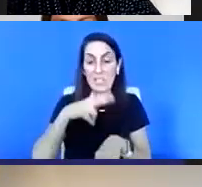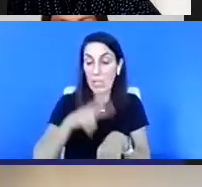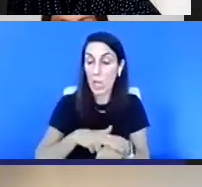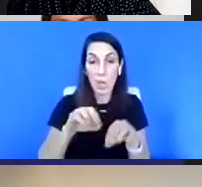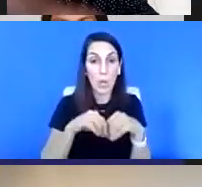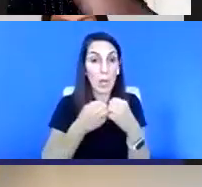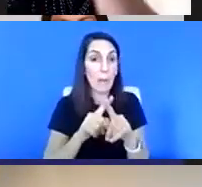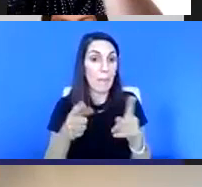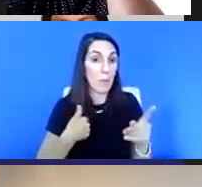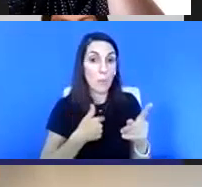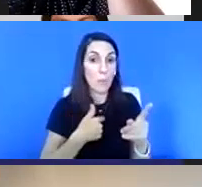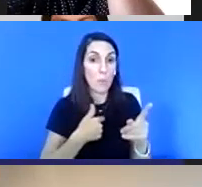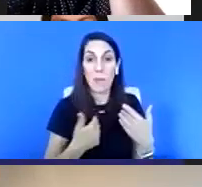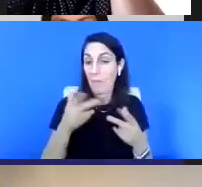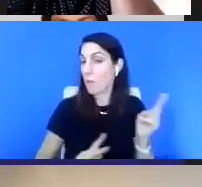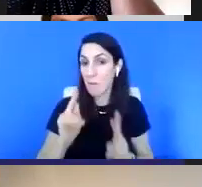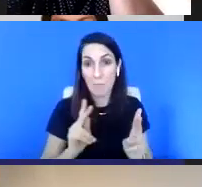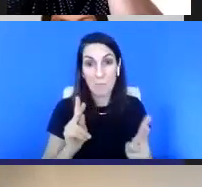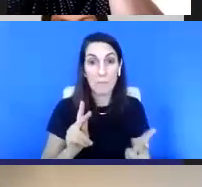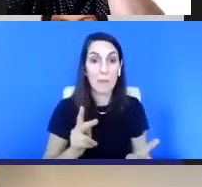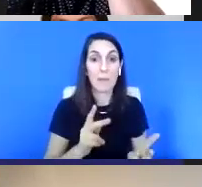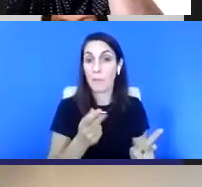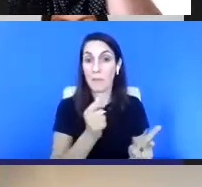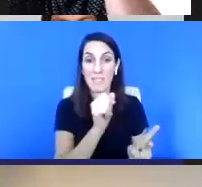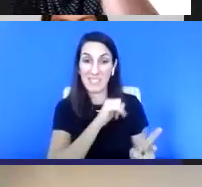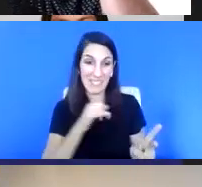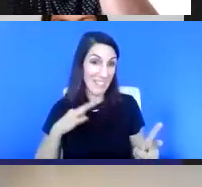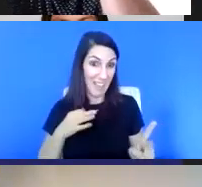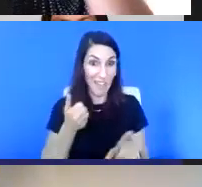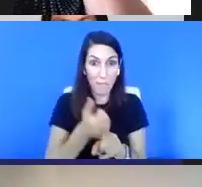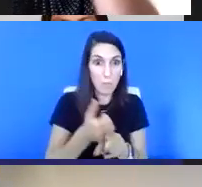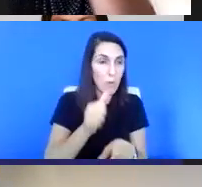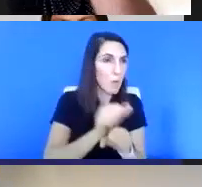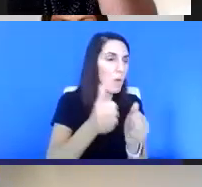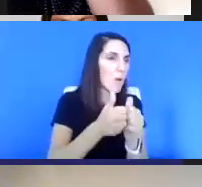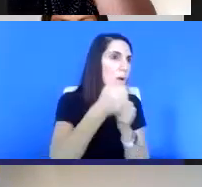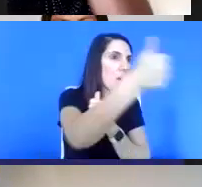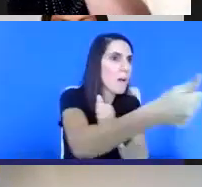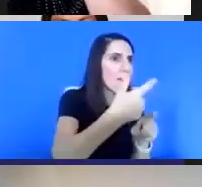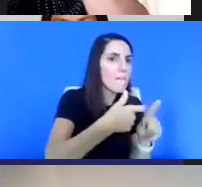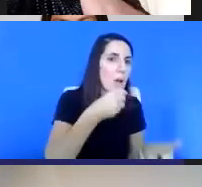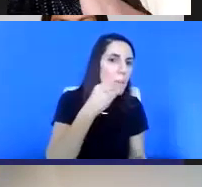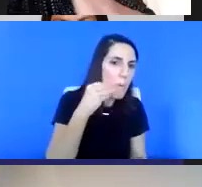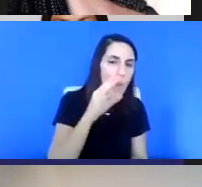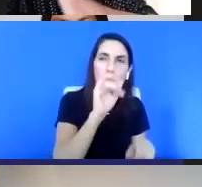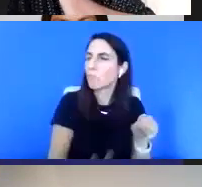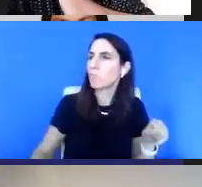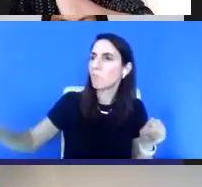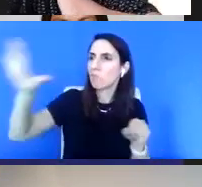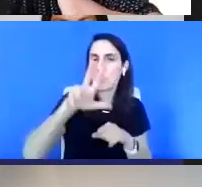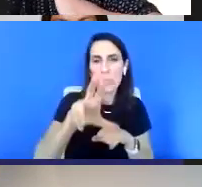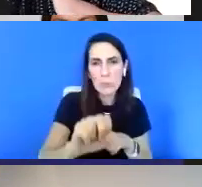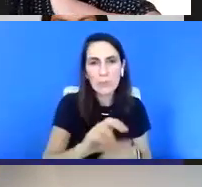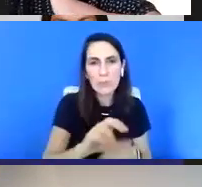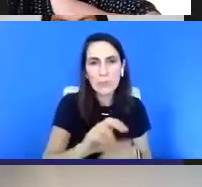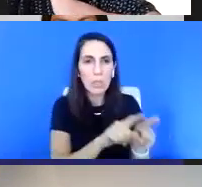have people who are staff members who are located that work remotely and are located all across the country. And we also